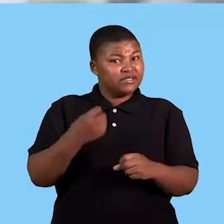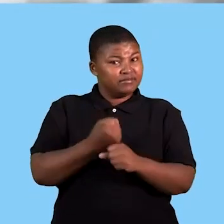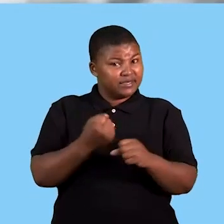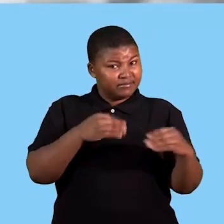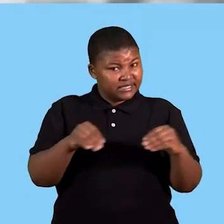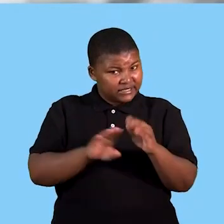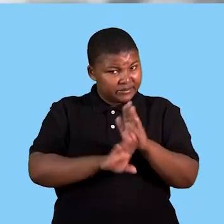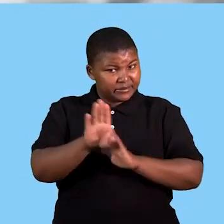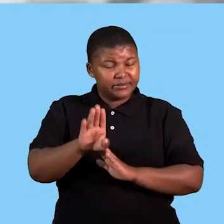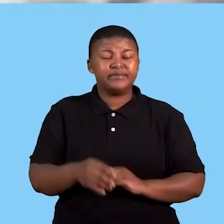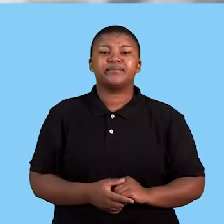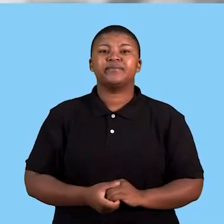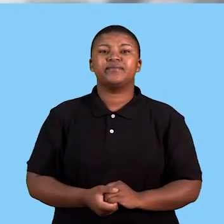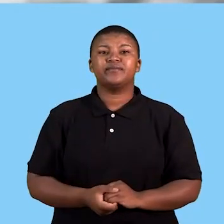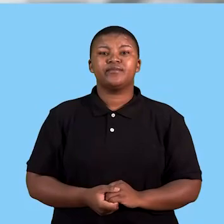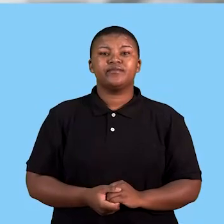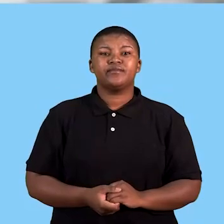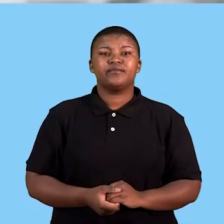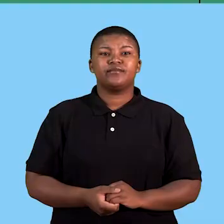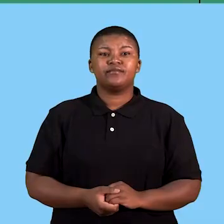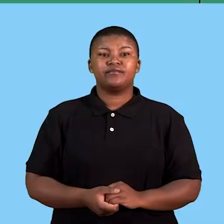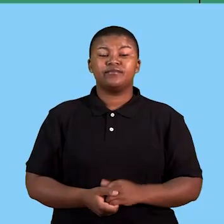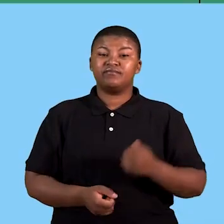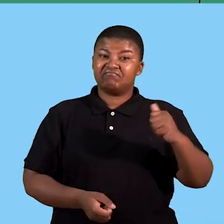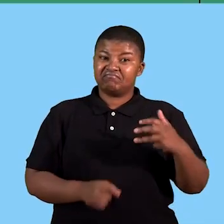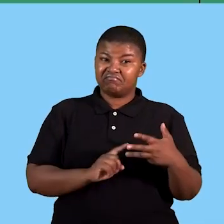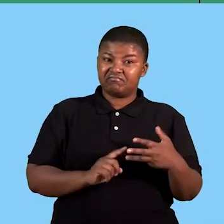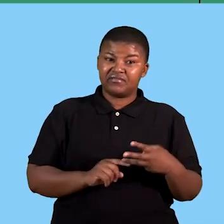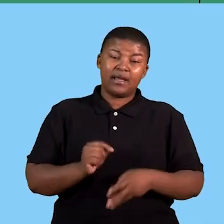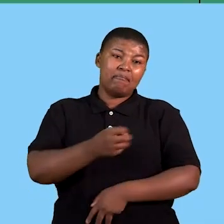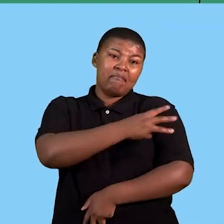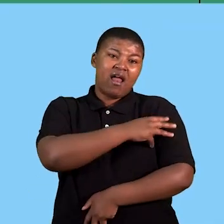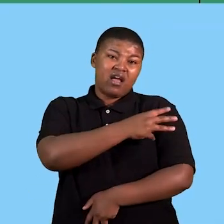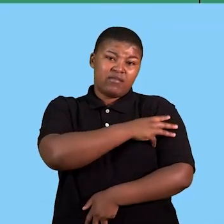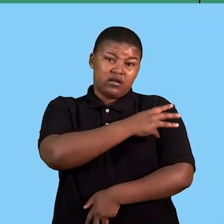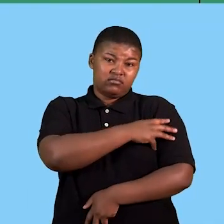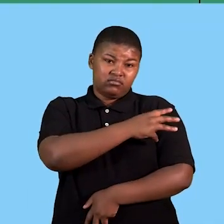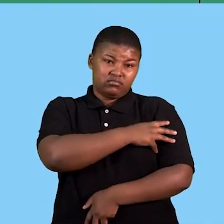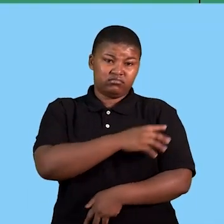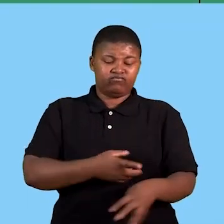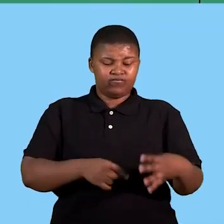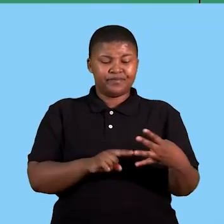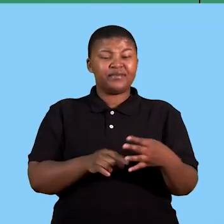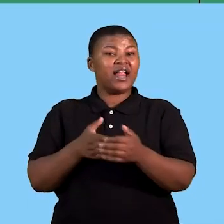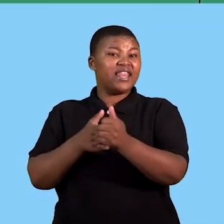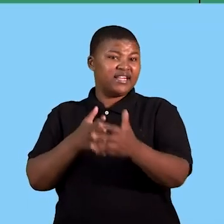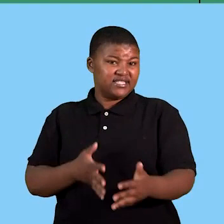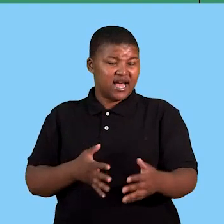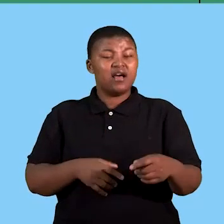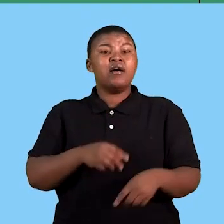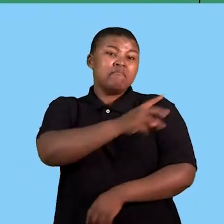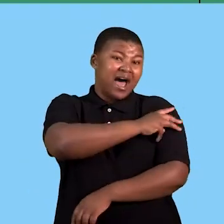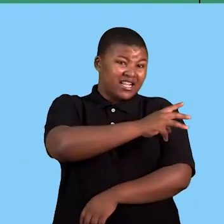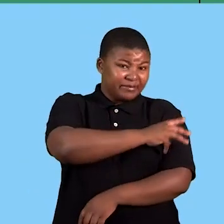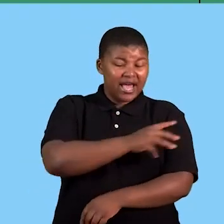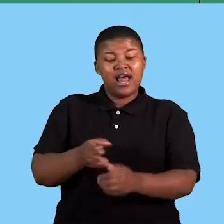business run effectively. The second last one then, of course, is management, and the last one is leadership, and these two actually